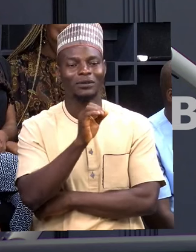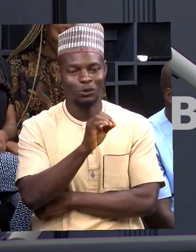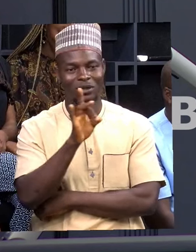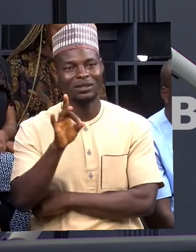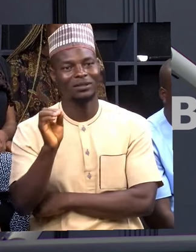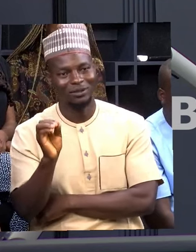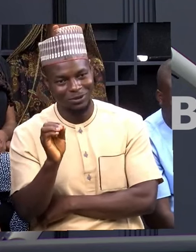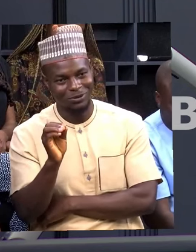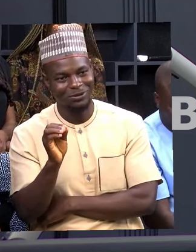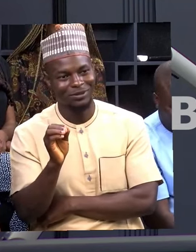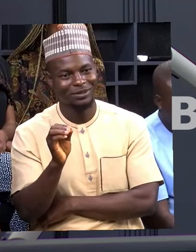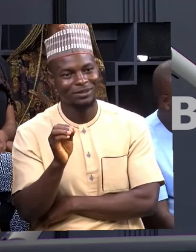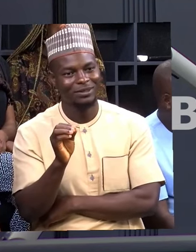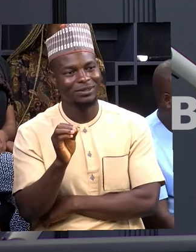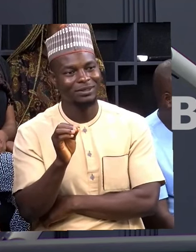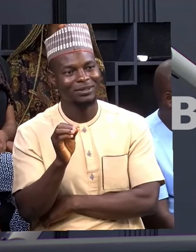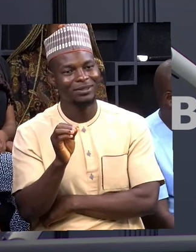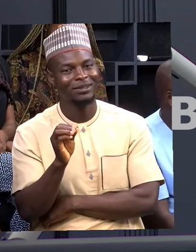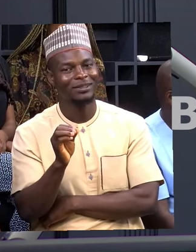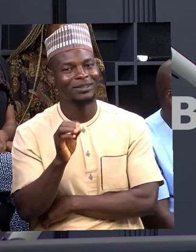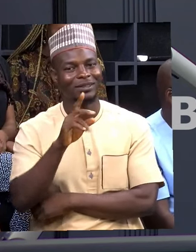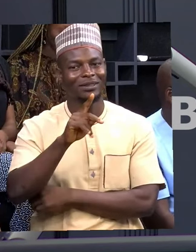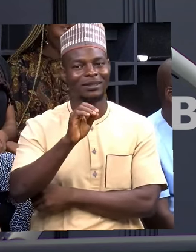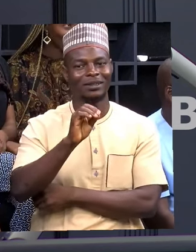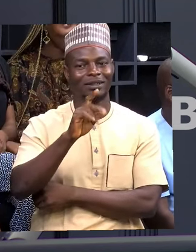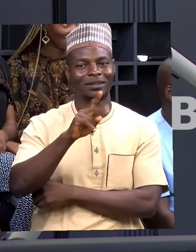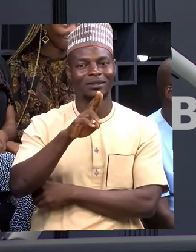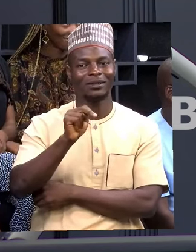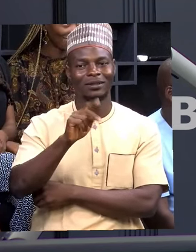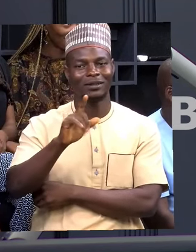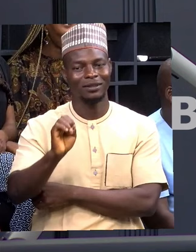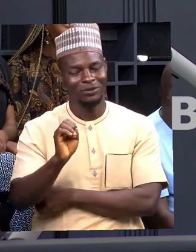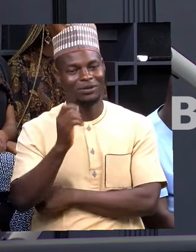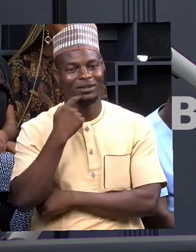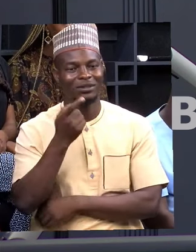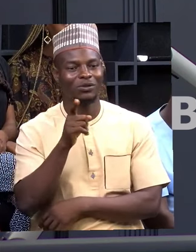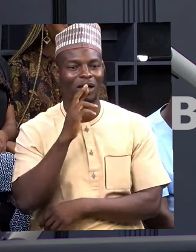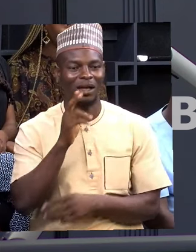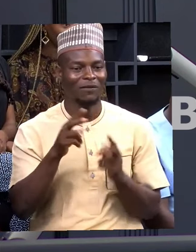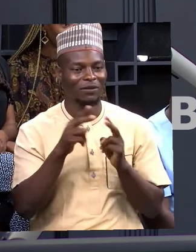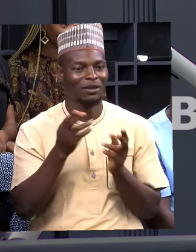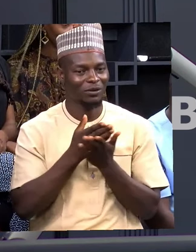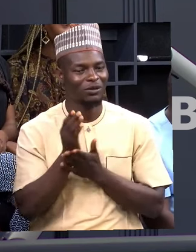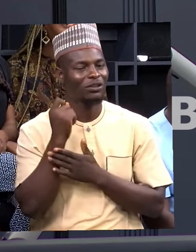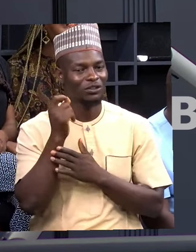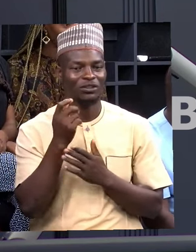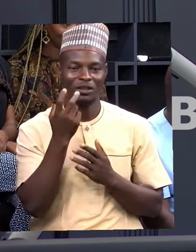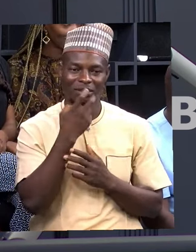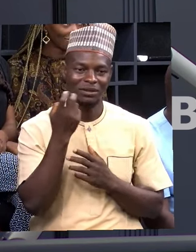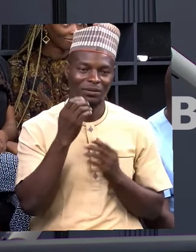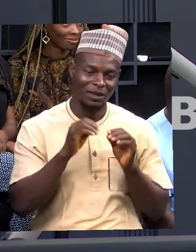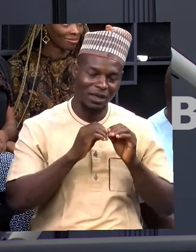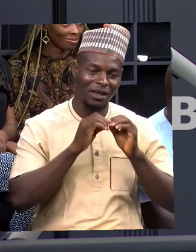080 080 080. Kunle Adek say, you are very correct, sir. Ordinary president, she speaks loud and